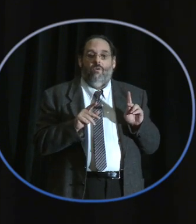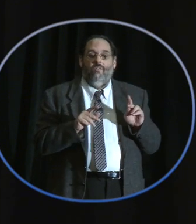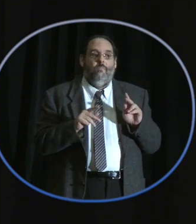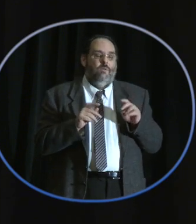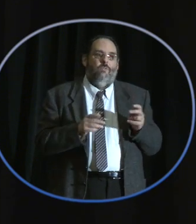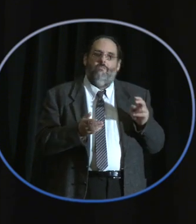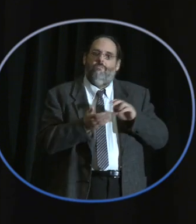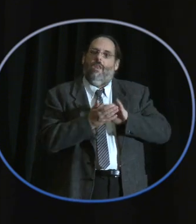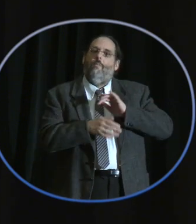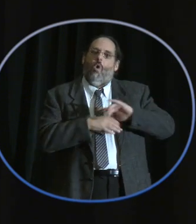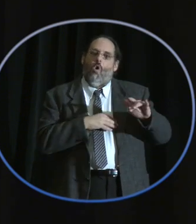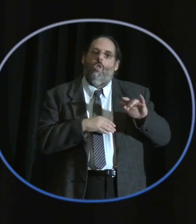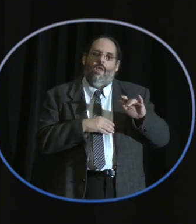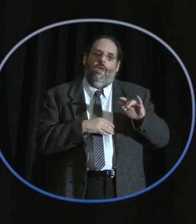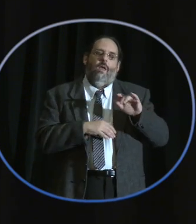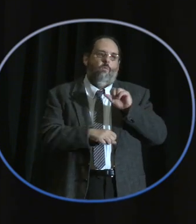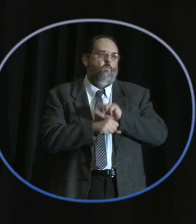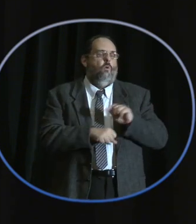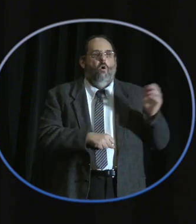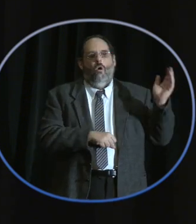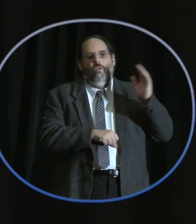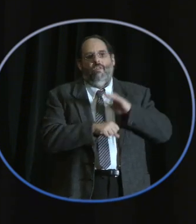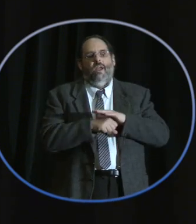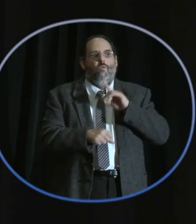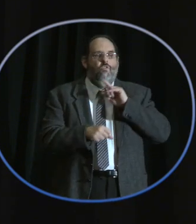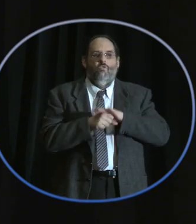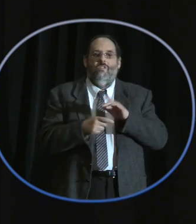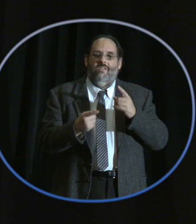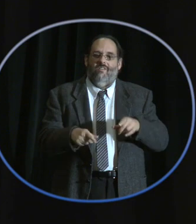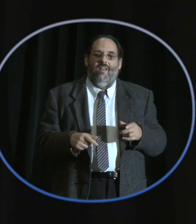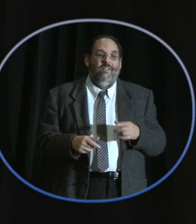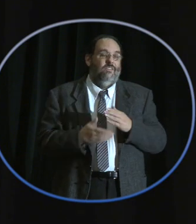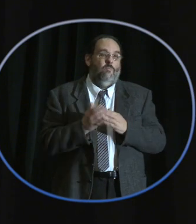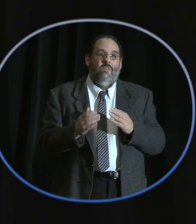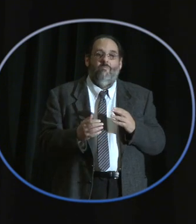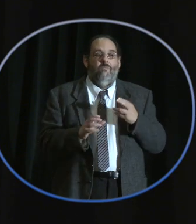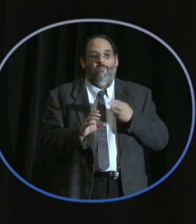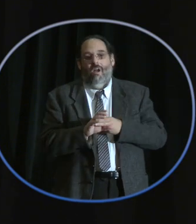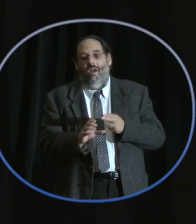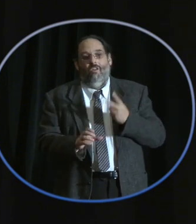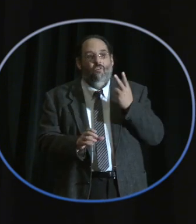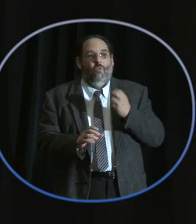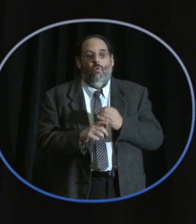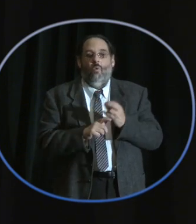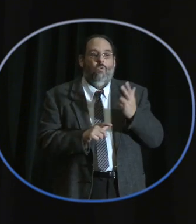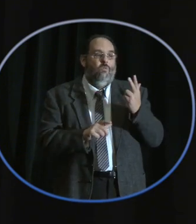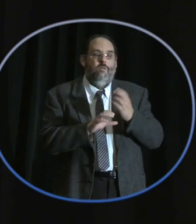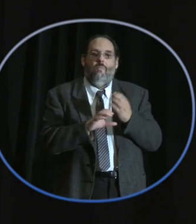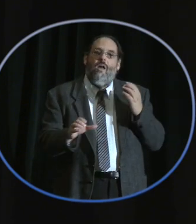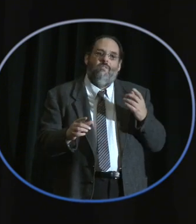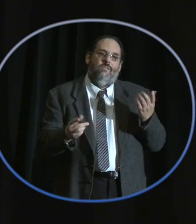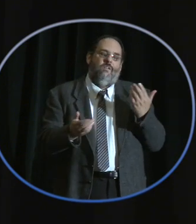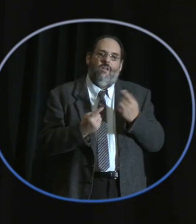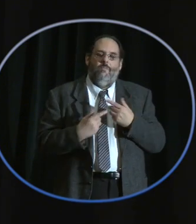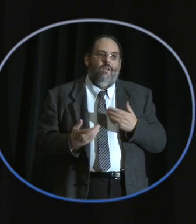get up very, very early, and then they work all day. Some take 2 or 3 buses to get here. Thank you, Marriott